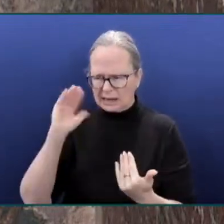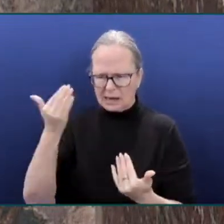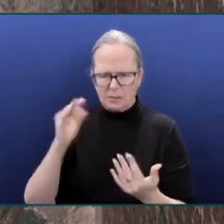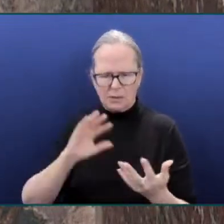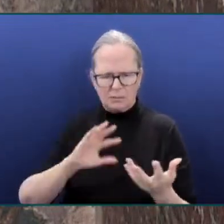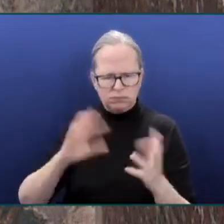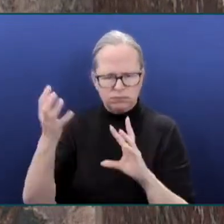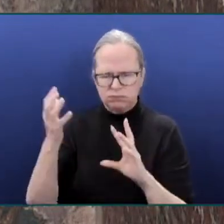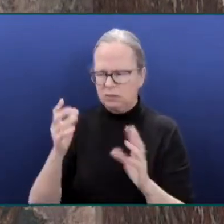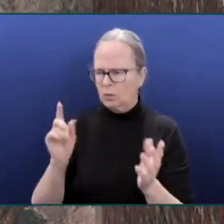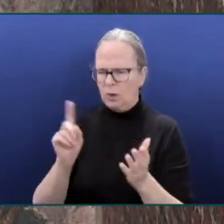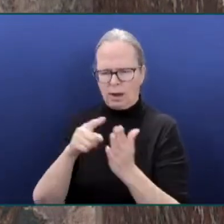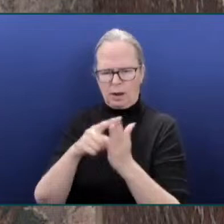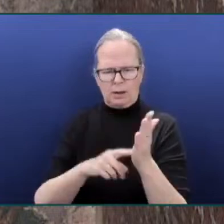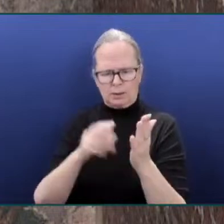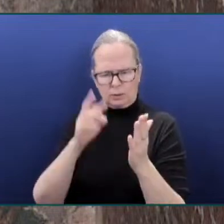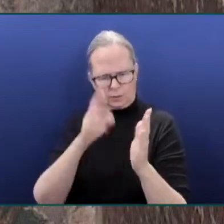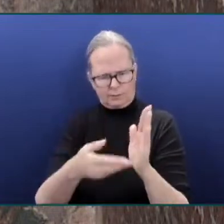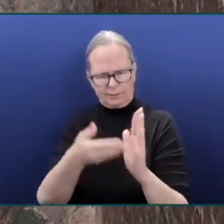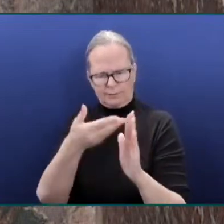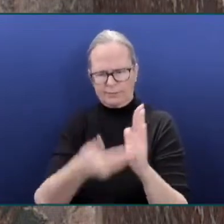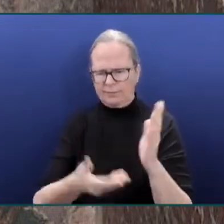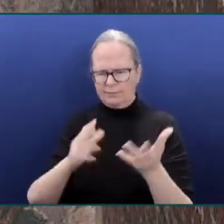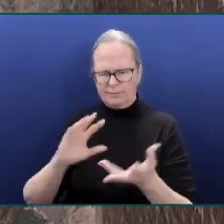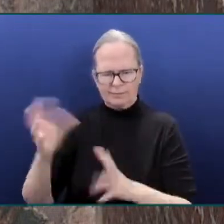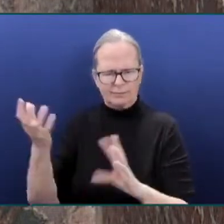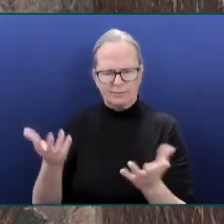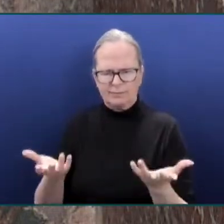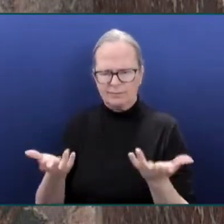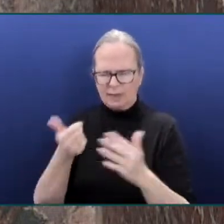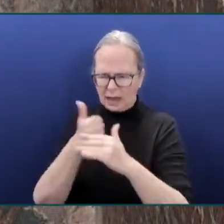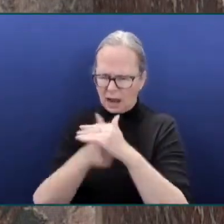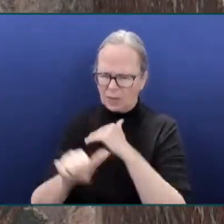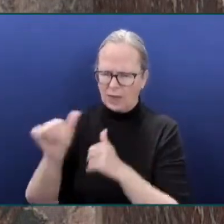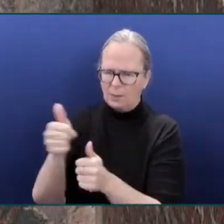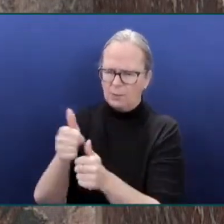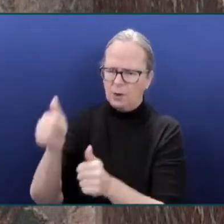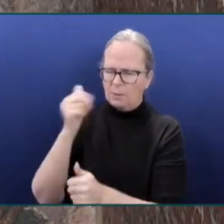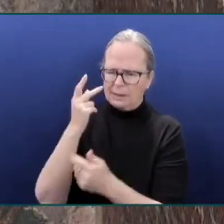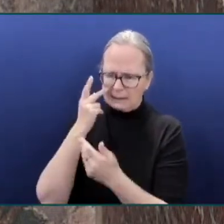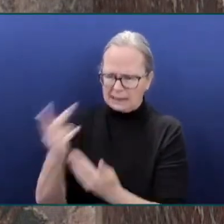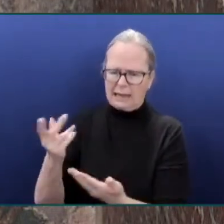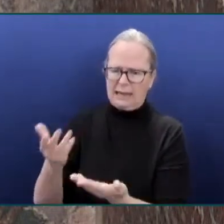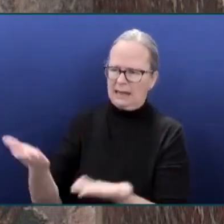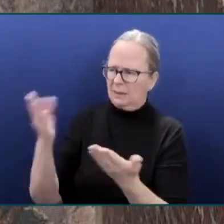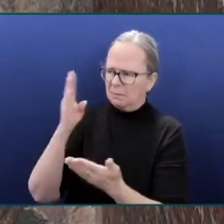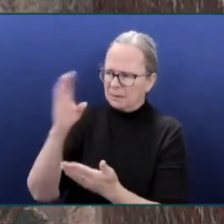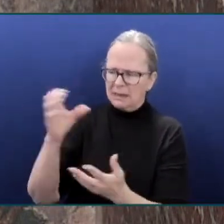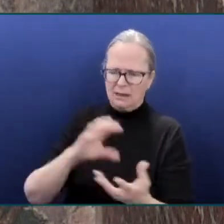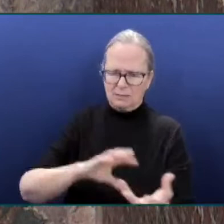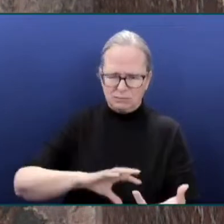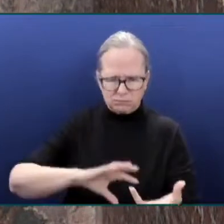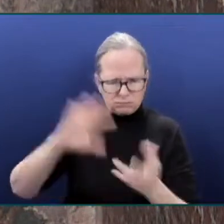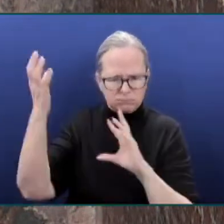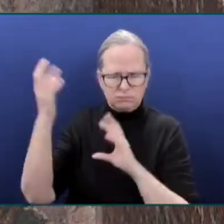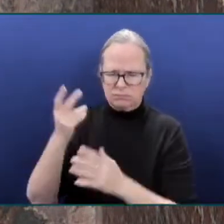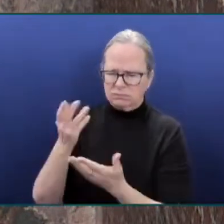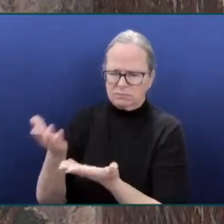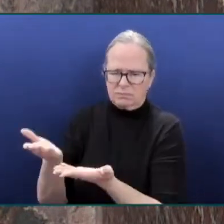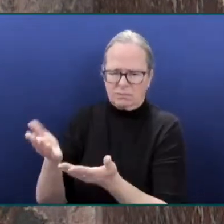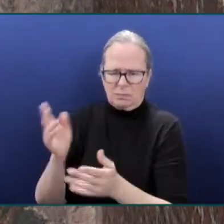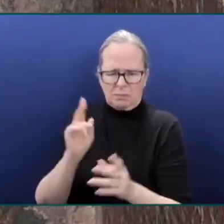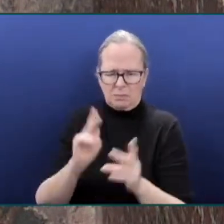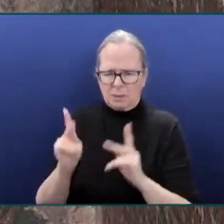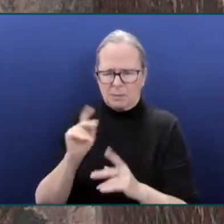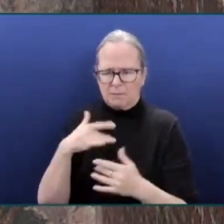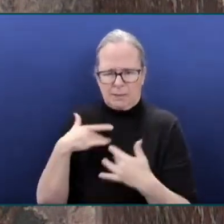crime Premier's watch. This is what BC has become, where people don't feel safe. Let's hear the question, please. Let's hear the